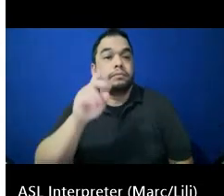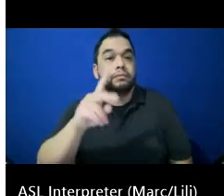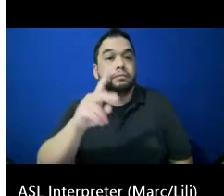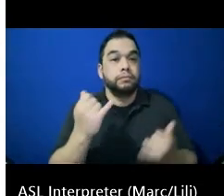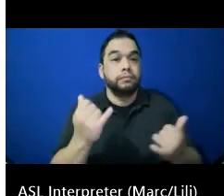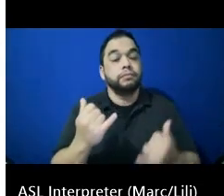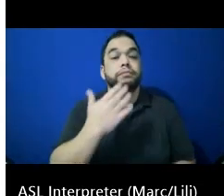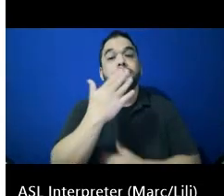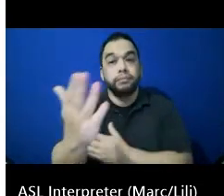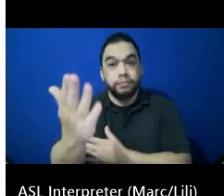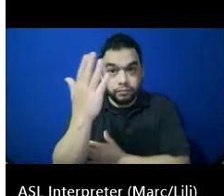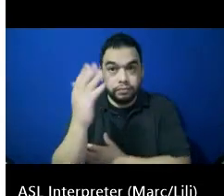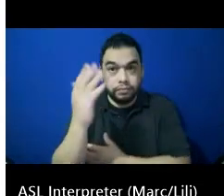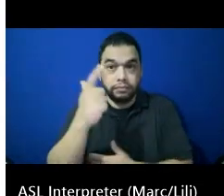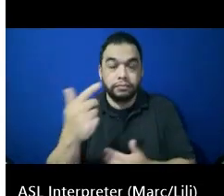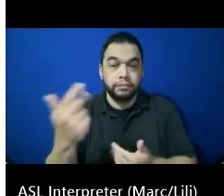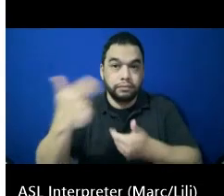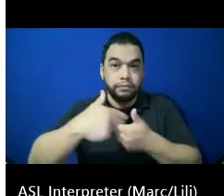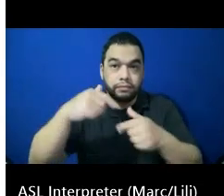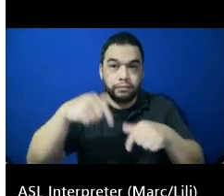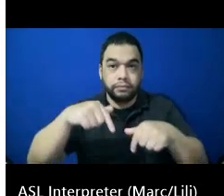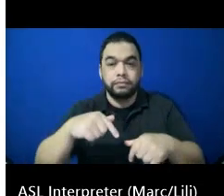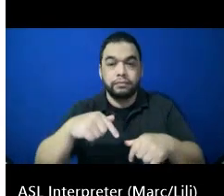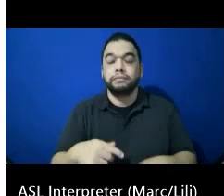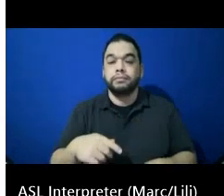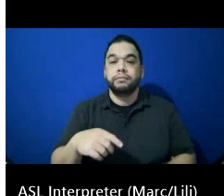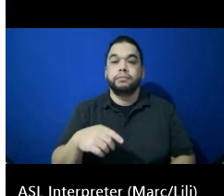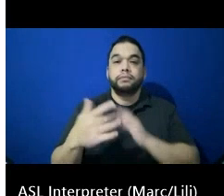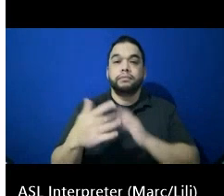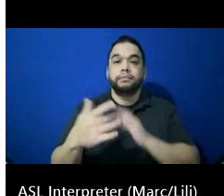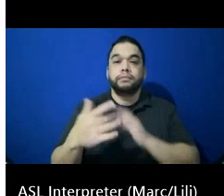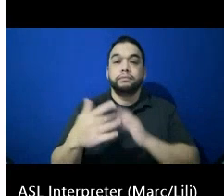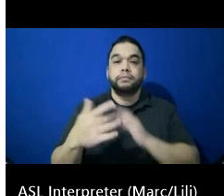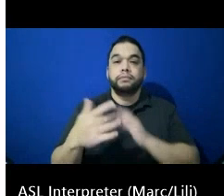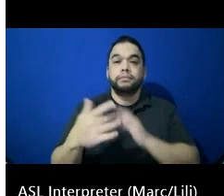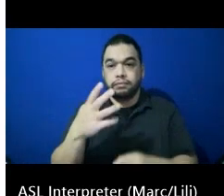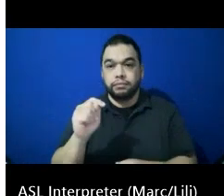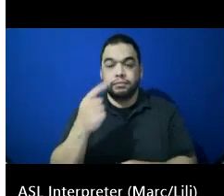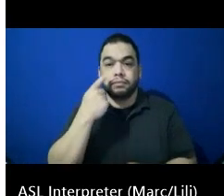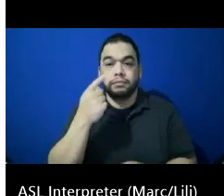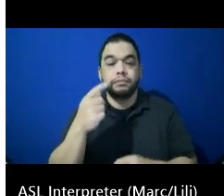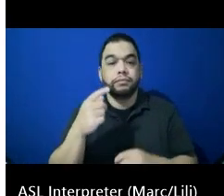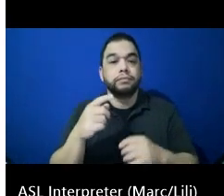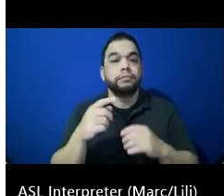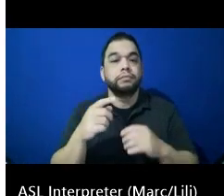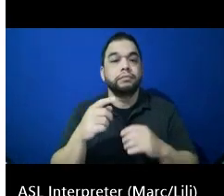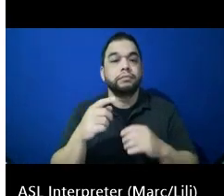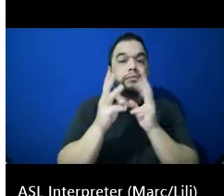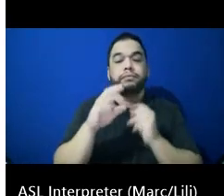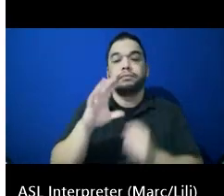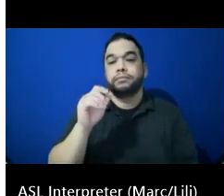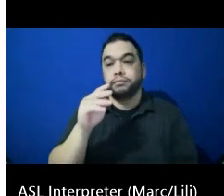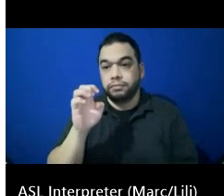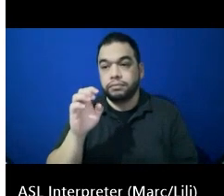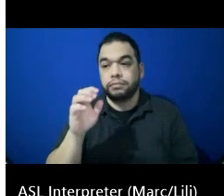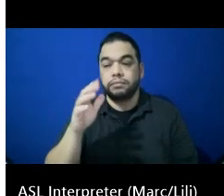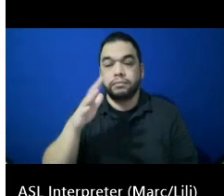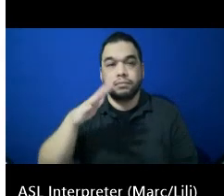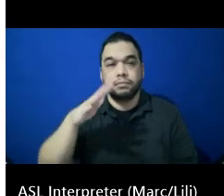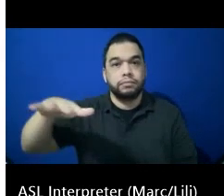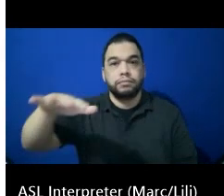Good morning officially, and welcome to the technical talk for climate issues in the Caribbean. We